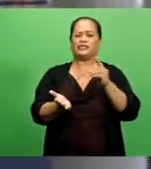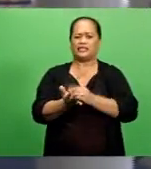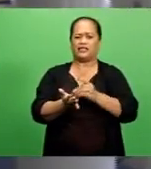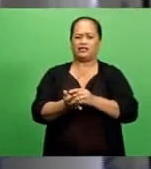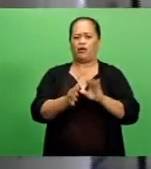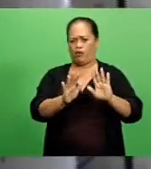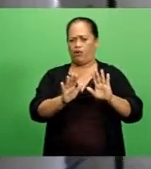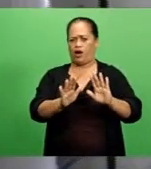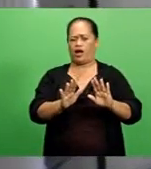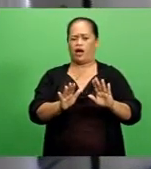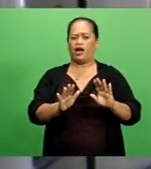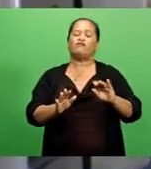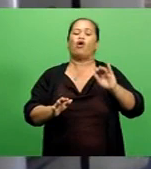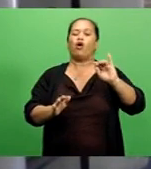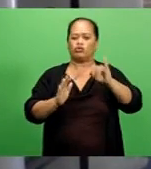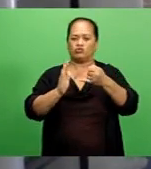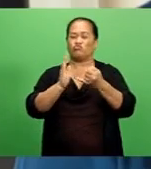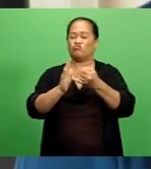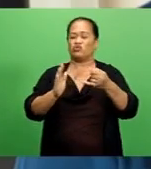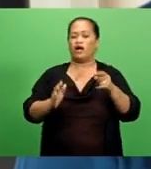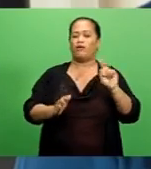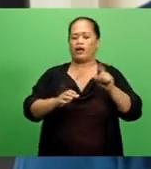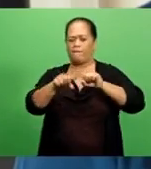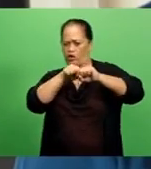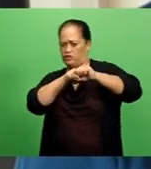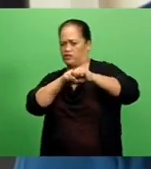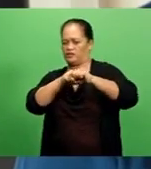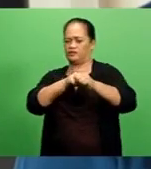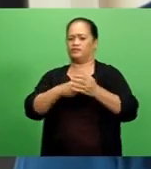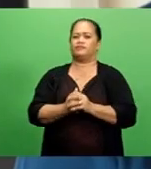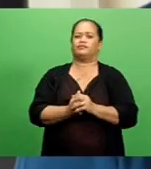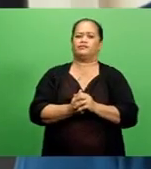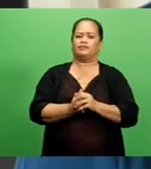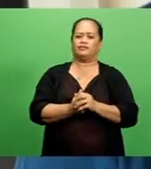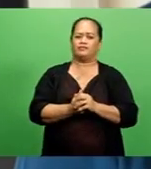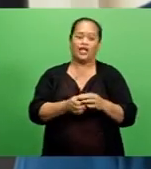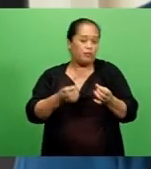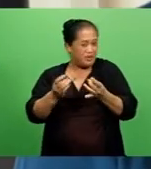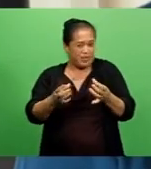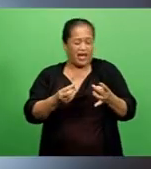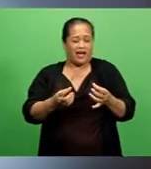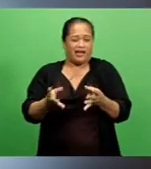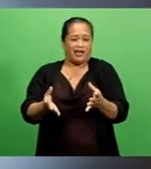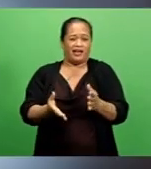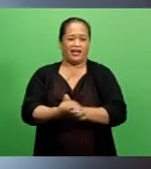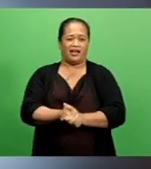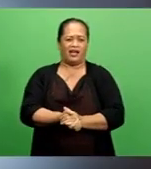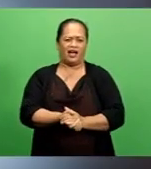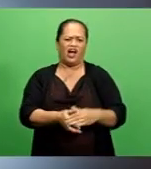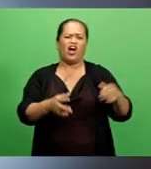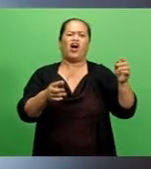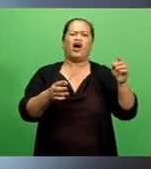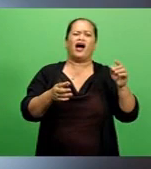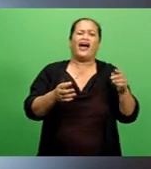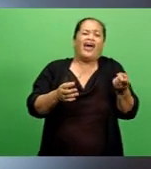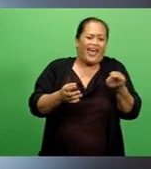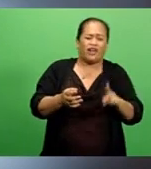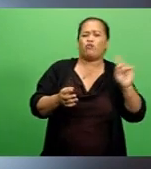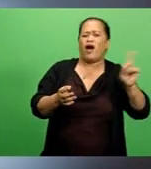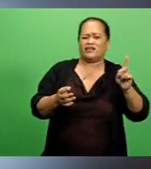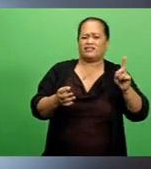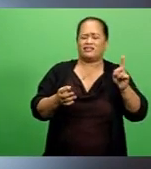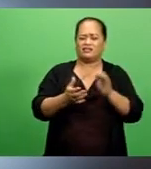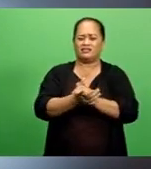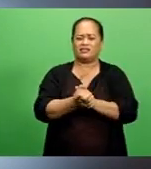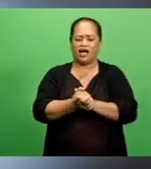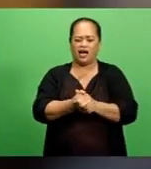up with the end of February as the most appropriate time to prepare, but also to get all these things out of the way, and